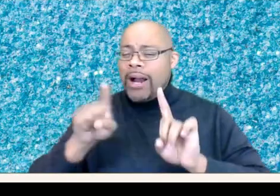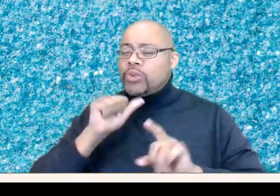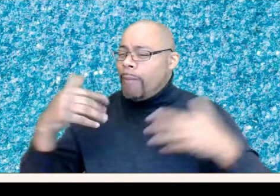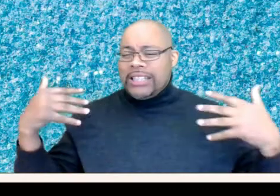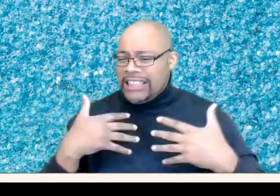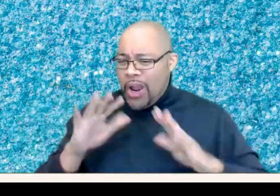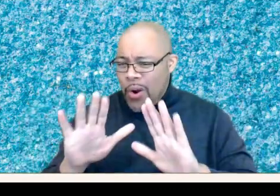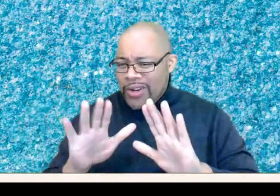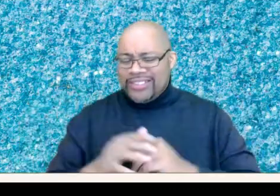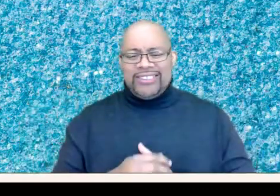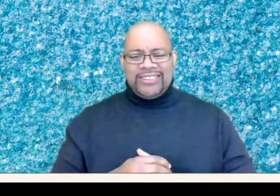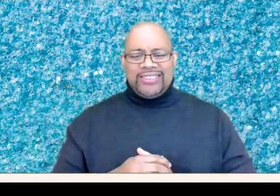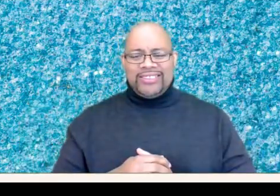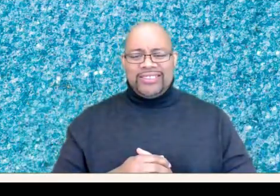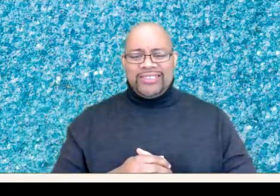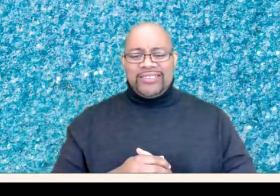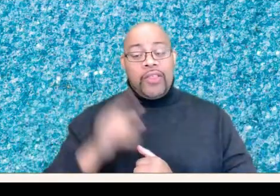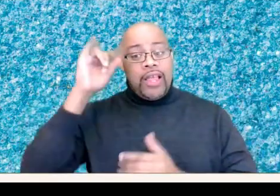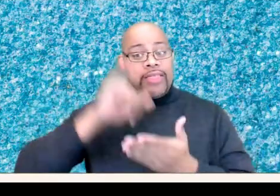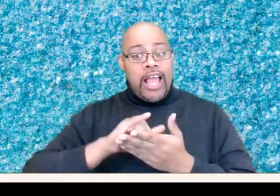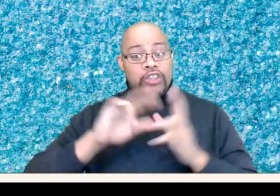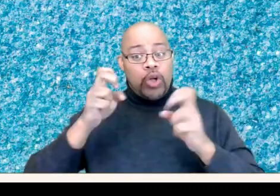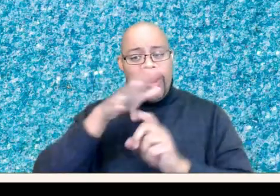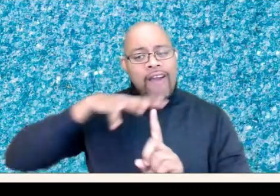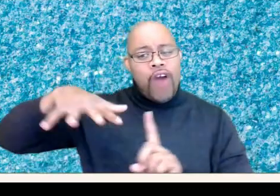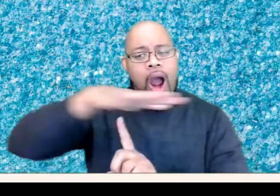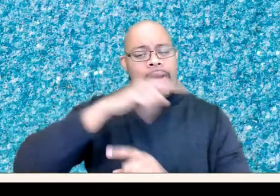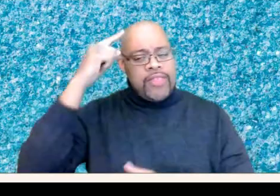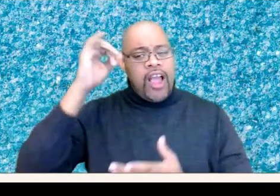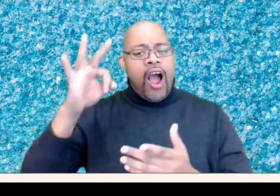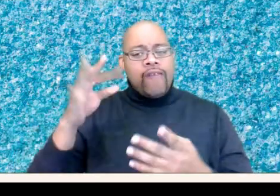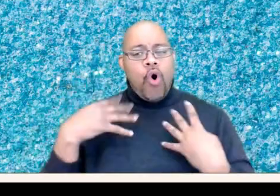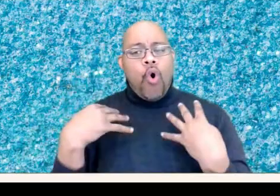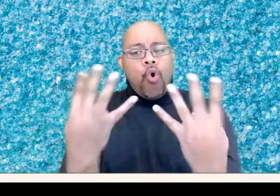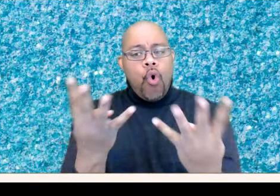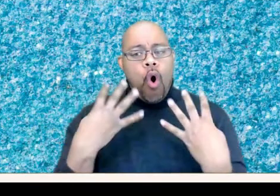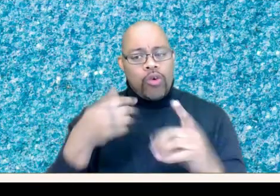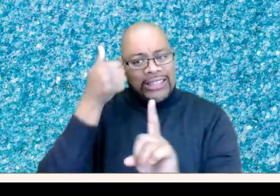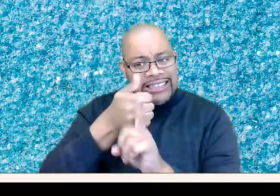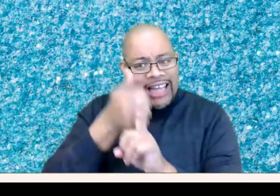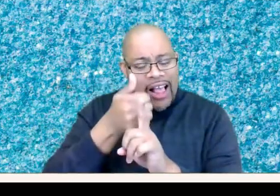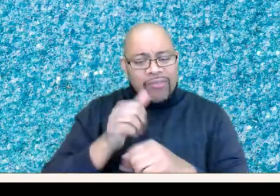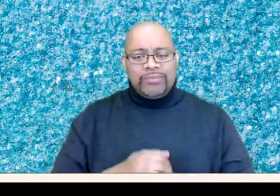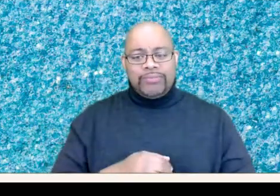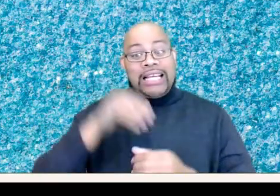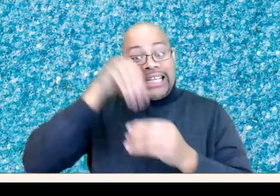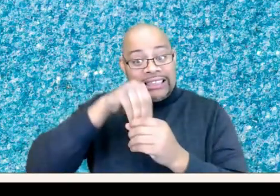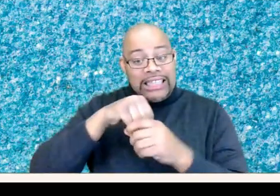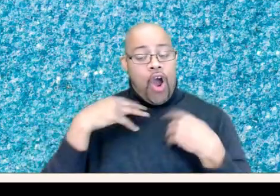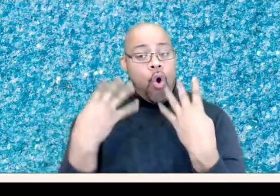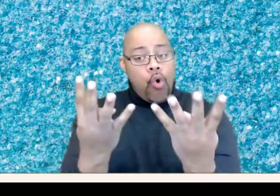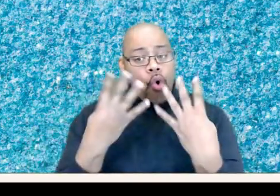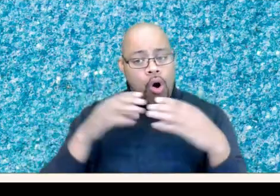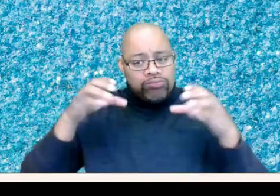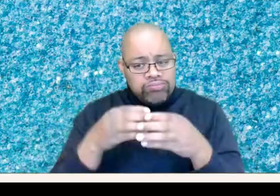alarmed. Now, when we think of the term environment, we can think of a coral animal itself. Inside the coral